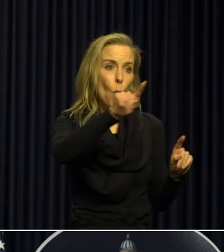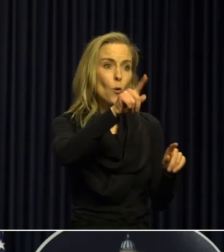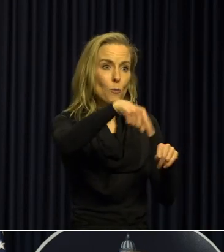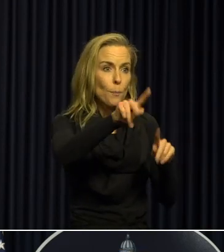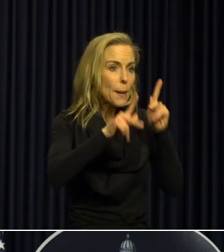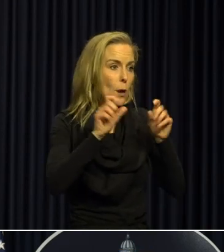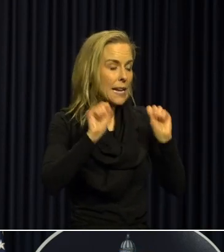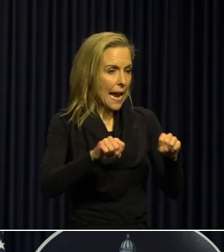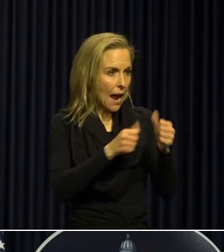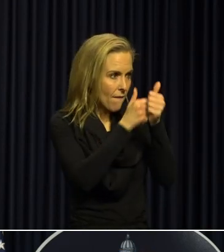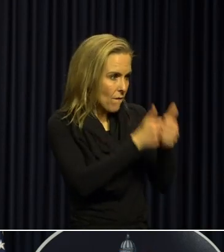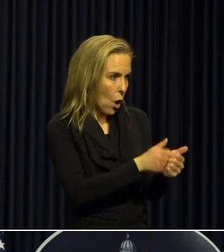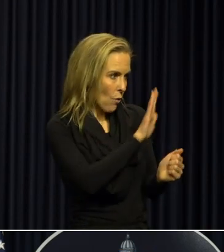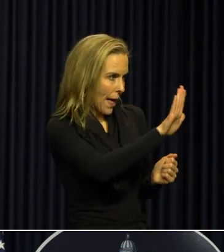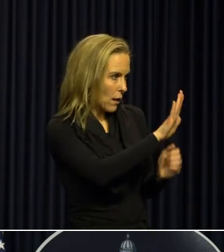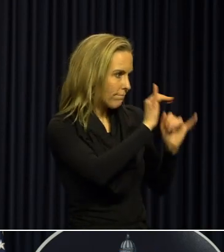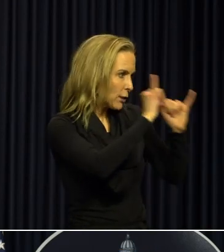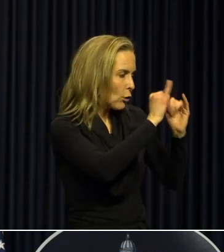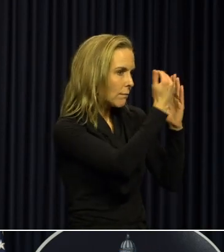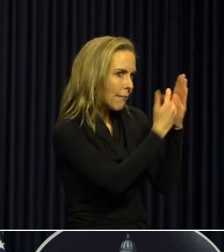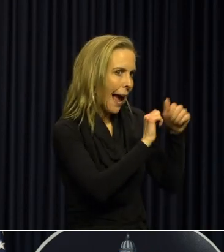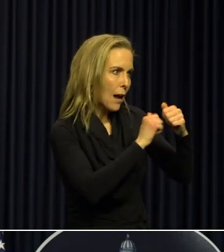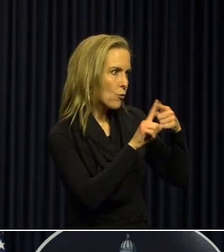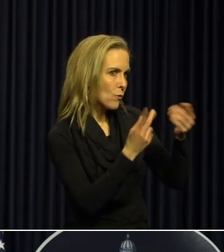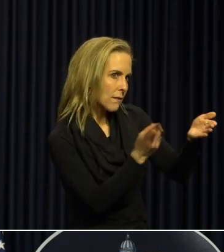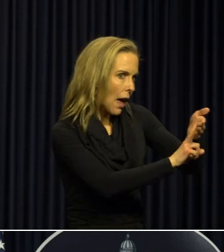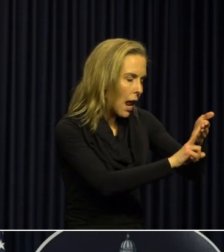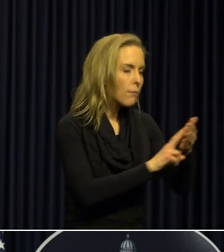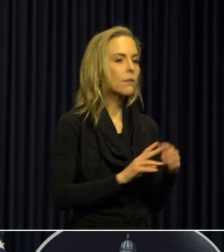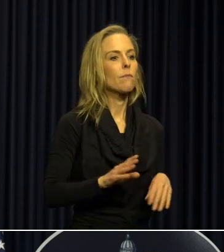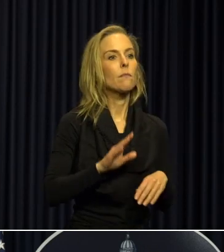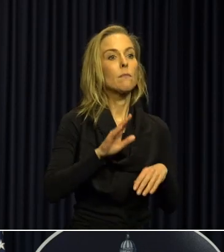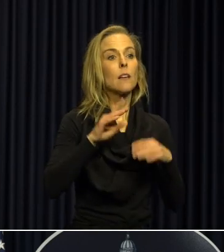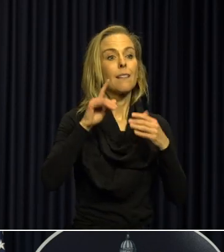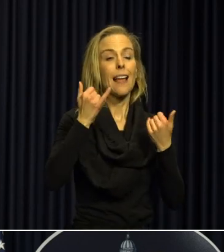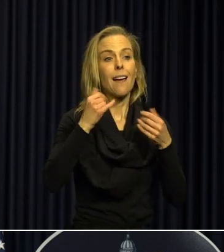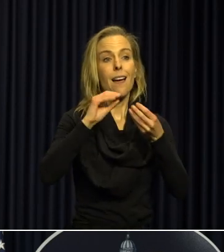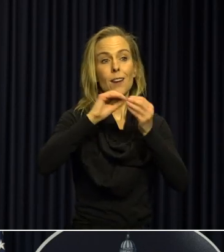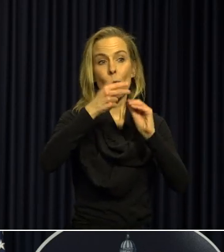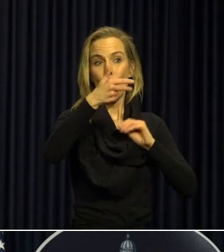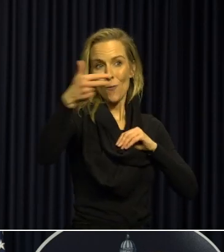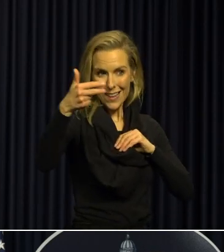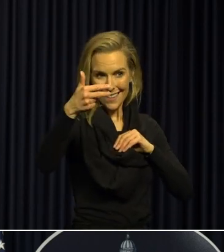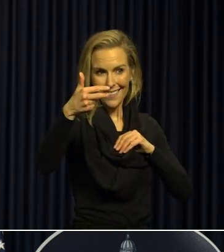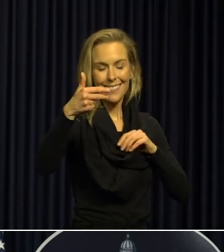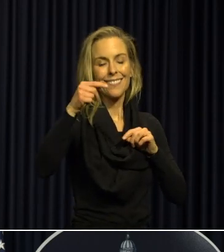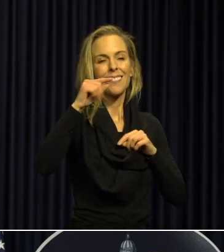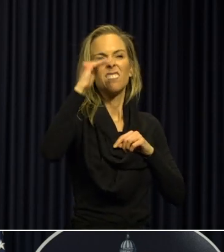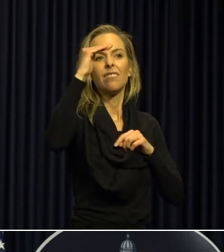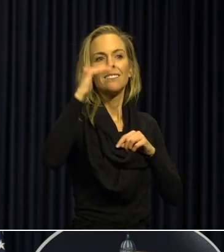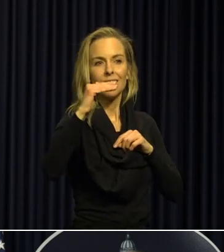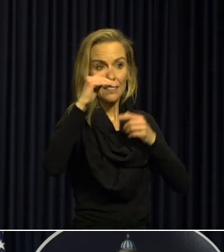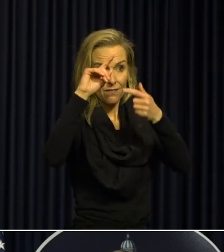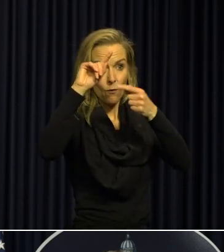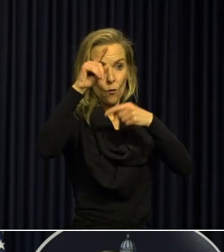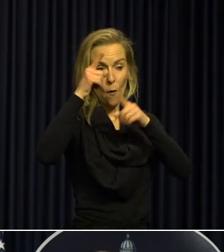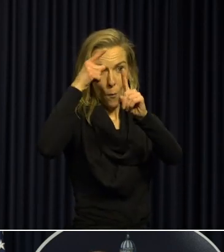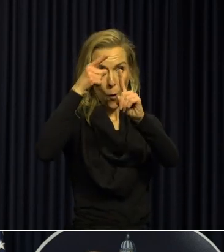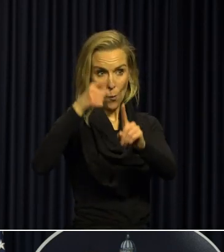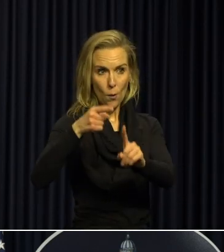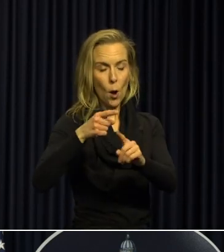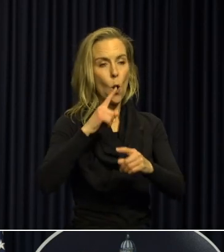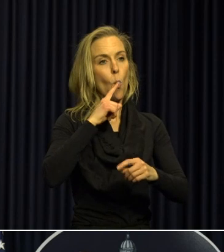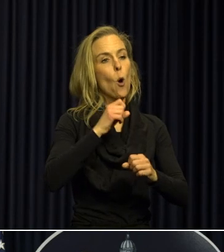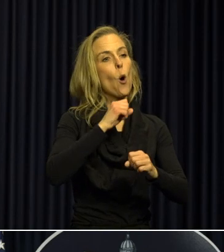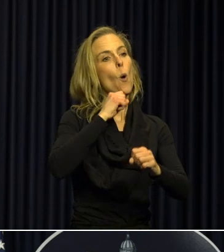and the ways to sign up. All right, our next guideline. is personal protective equipment availability.